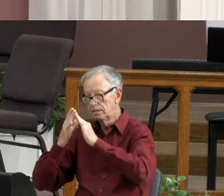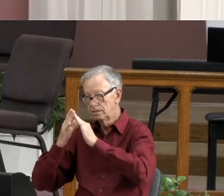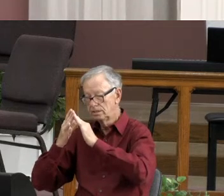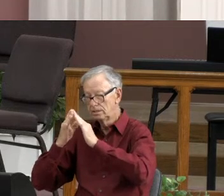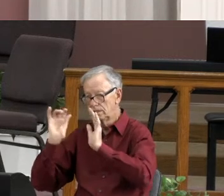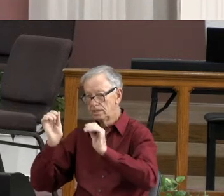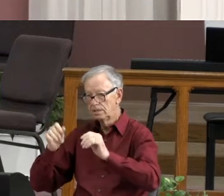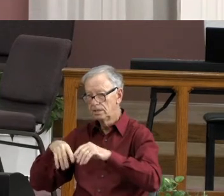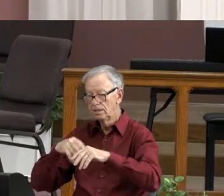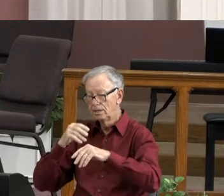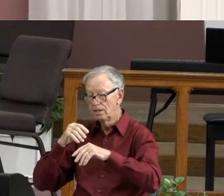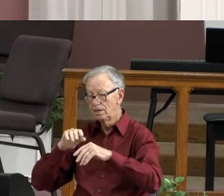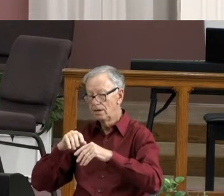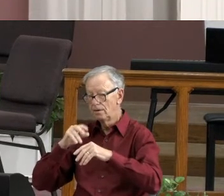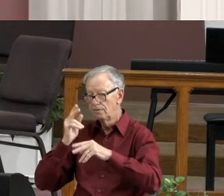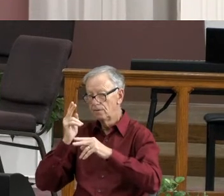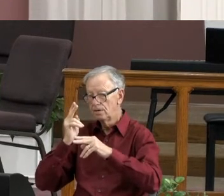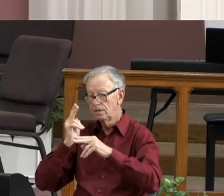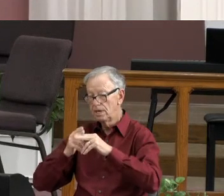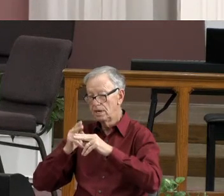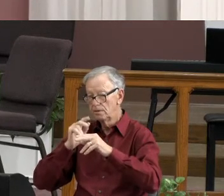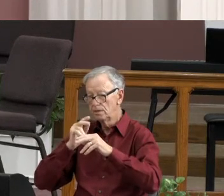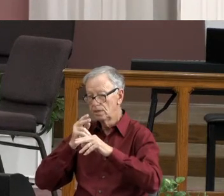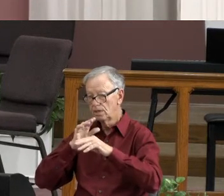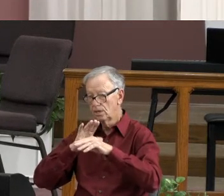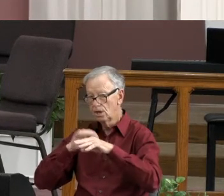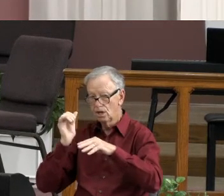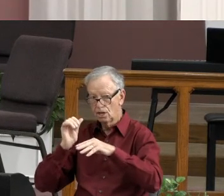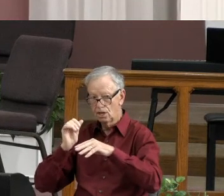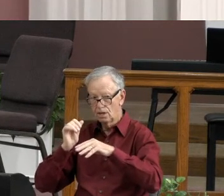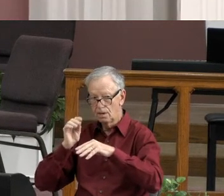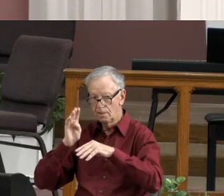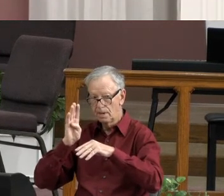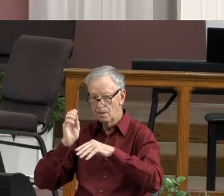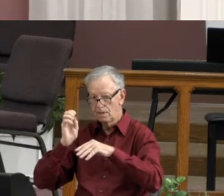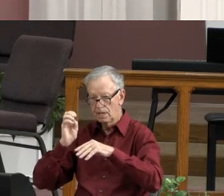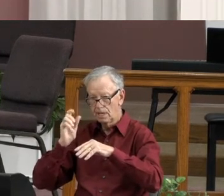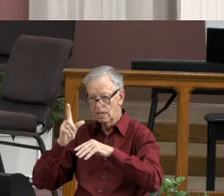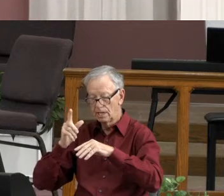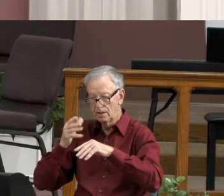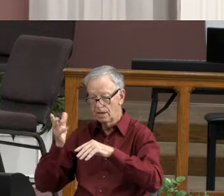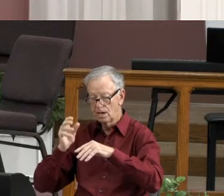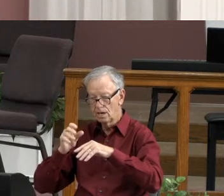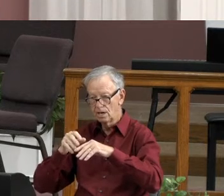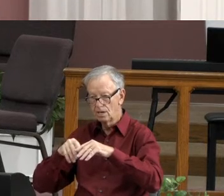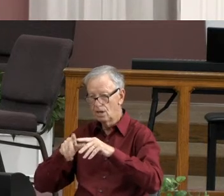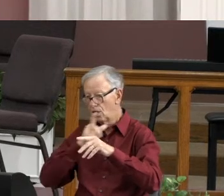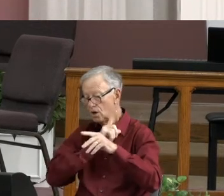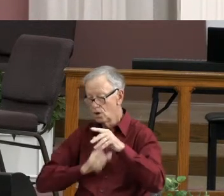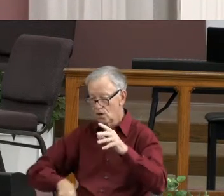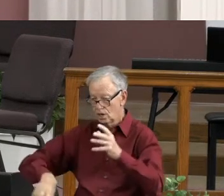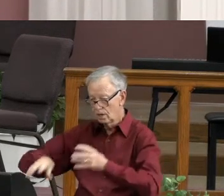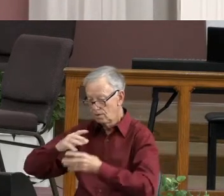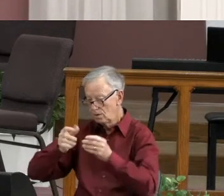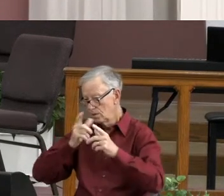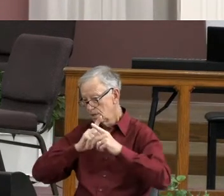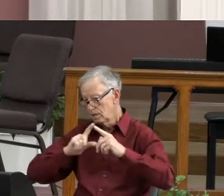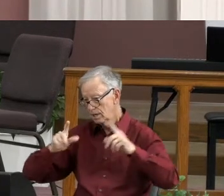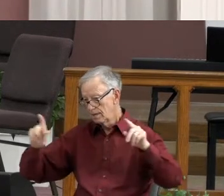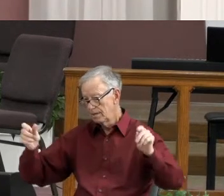Therefore, its name was called Babel, because there the Lord confused the language of the whole